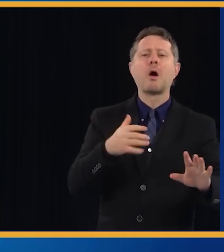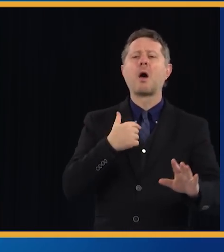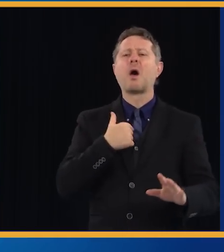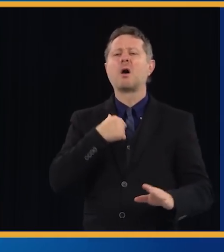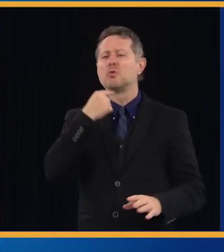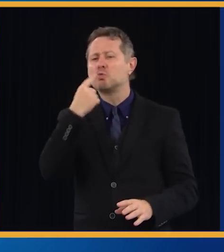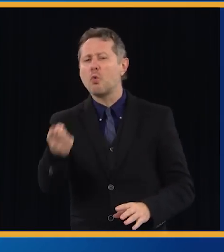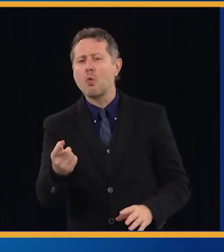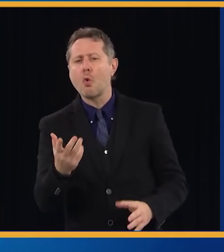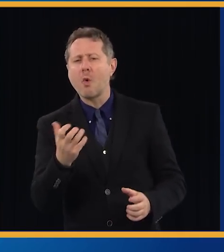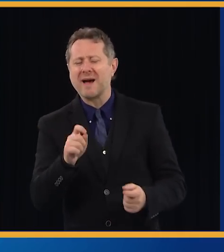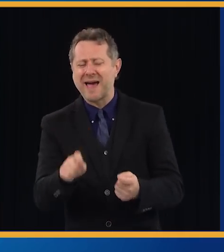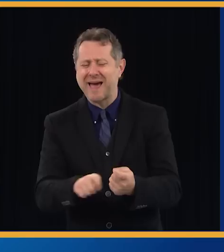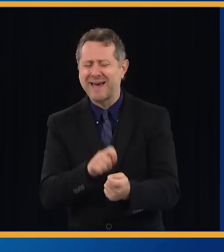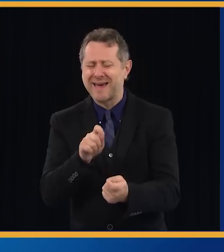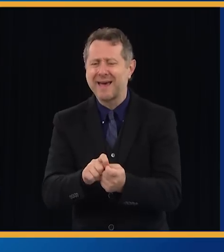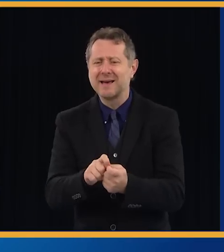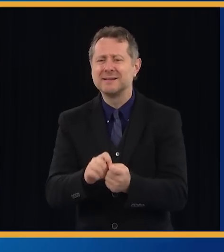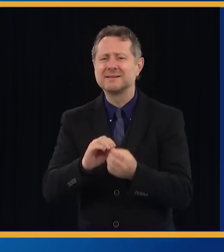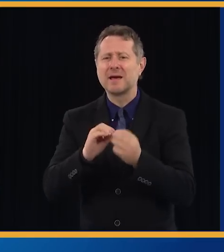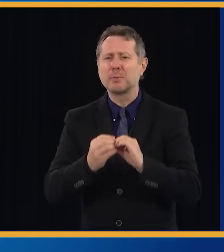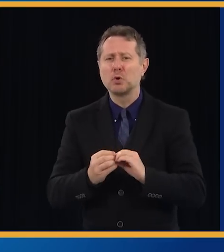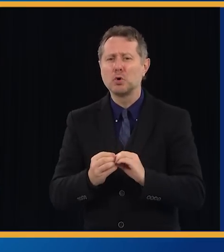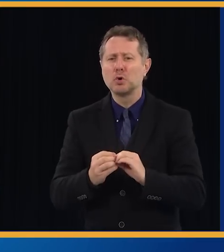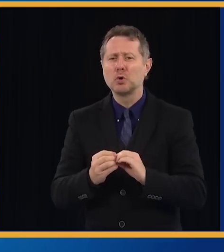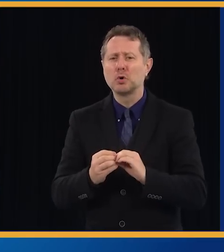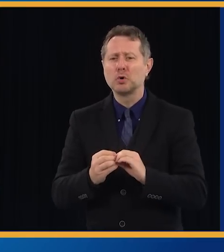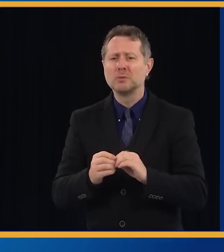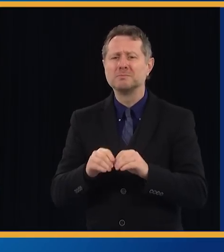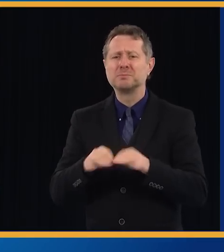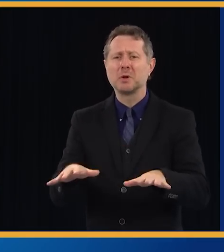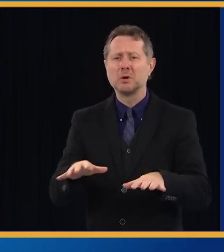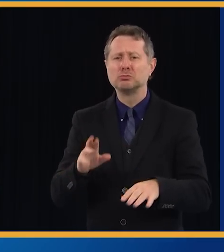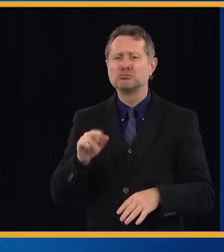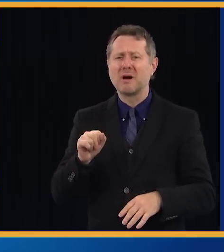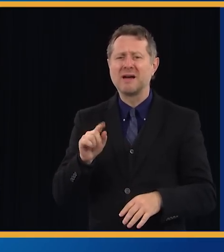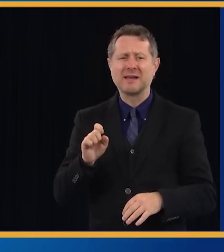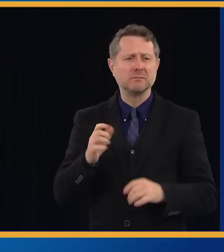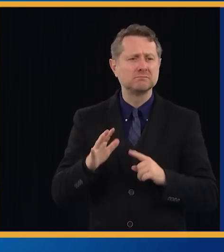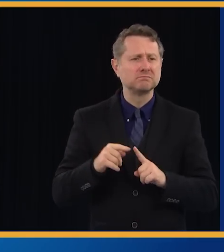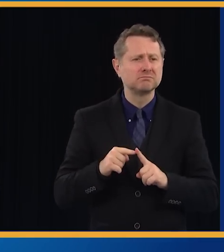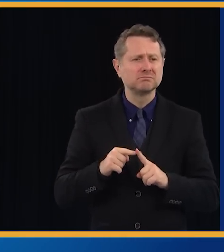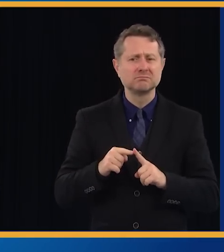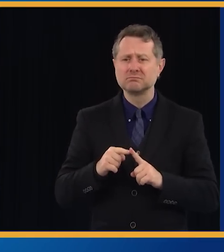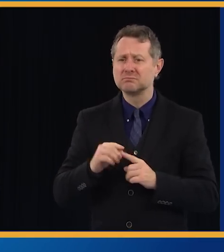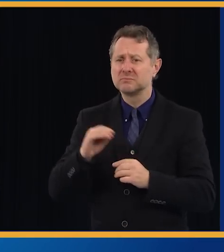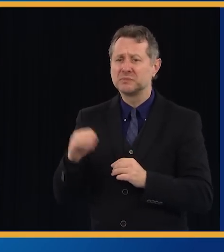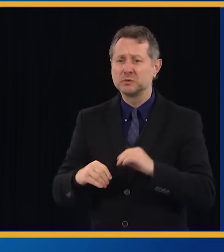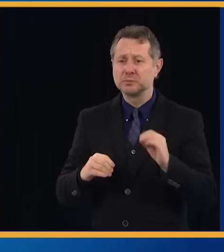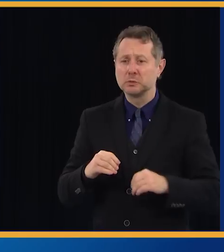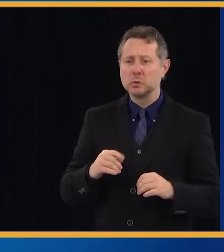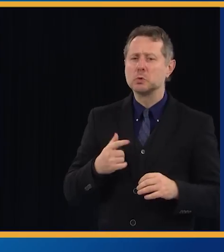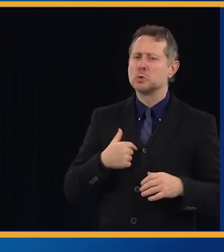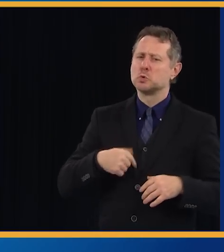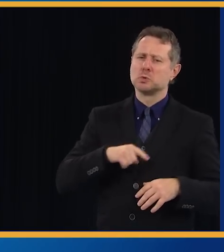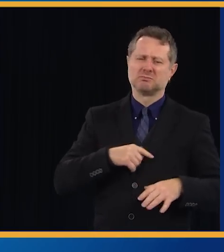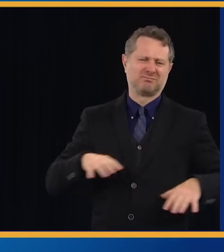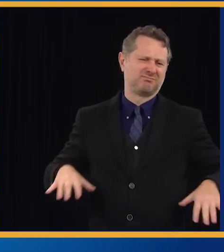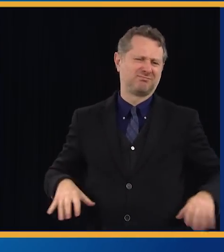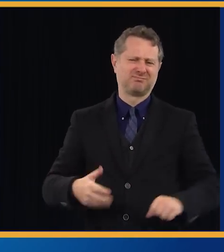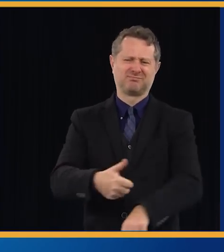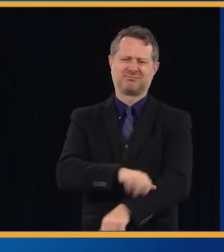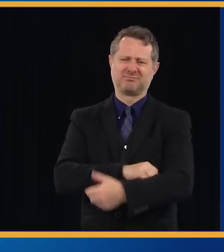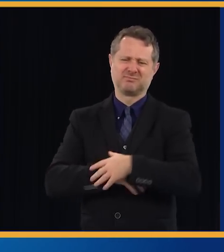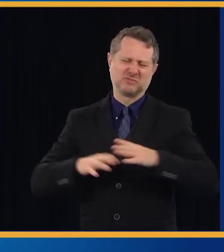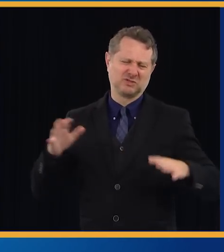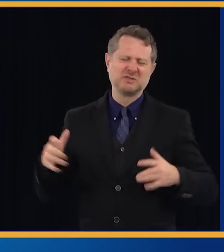rate. So we have undertaken the largest, most comprehensive study of